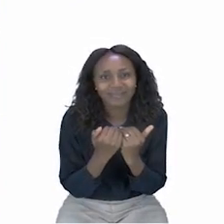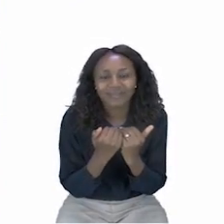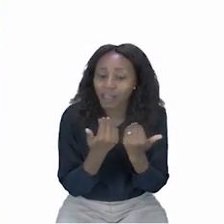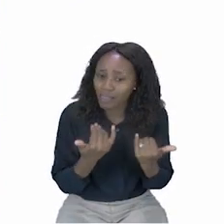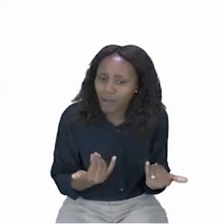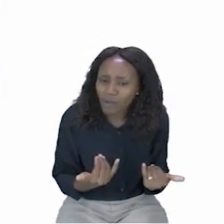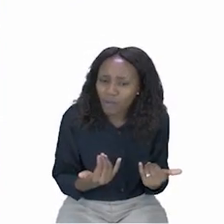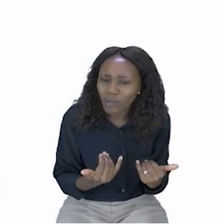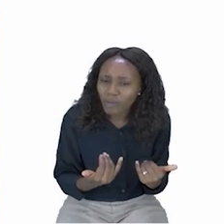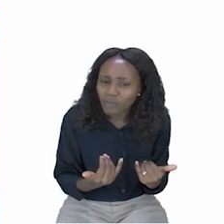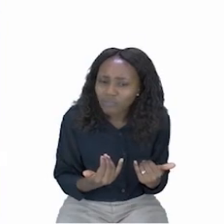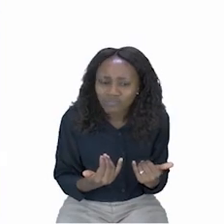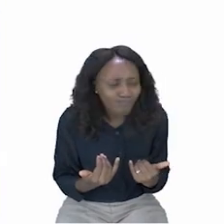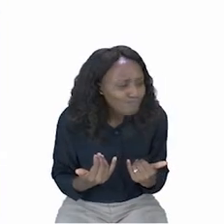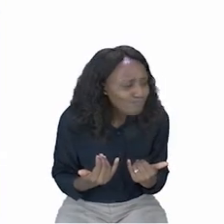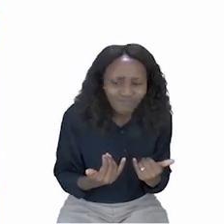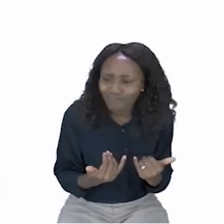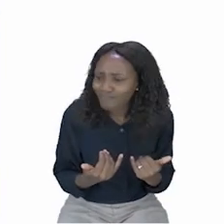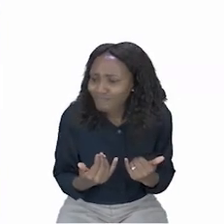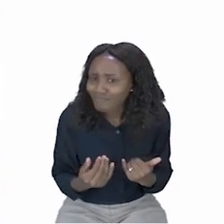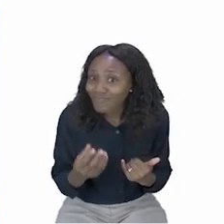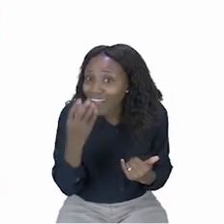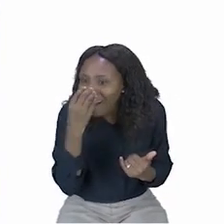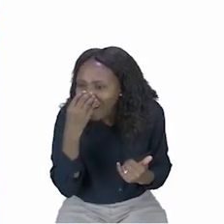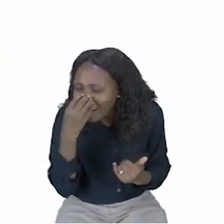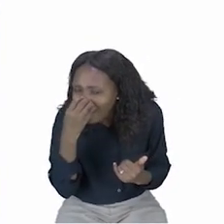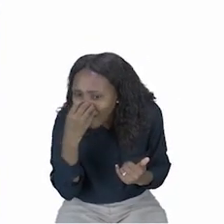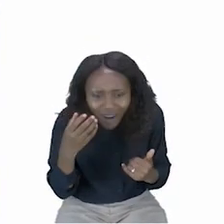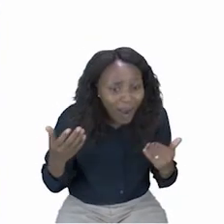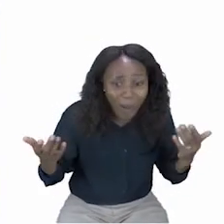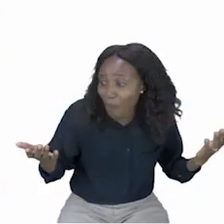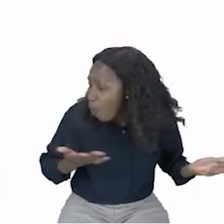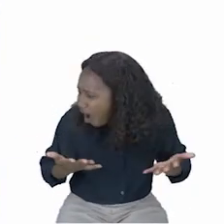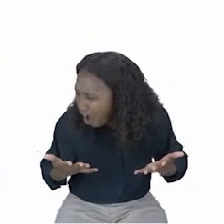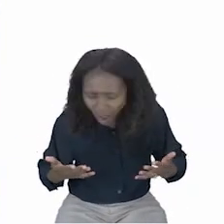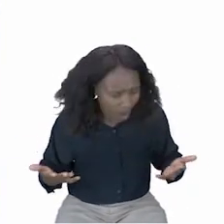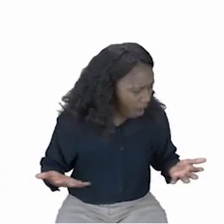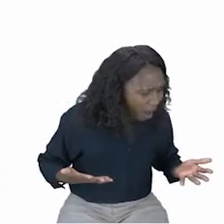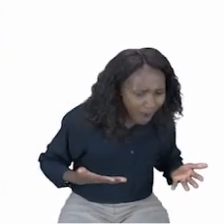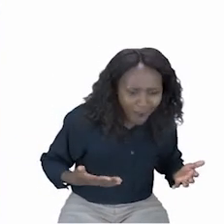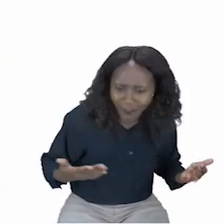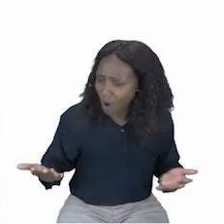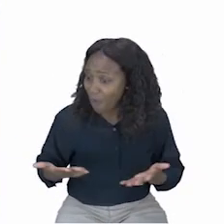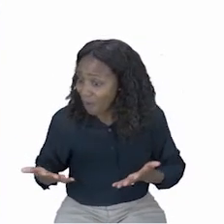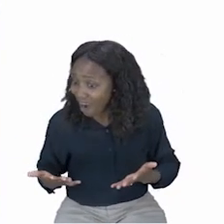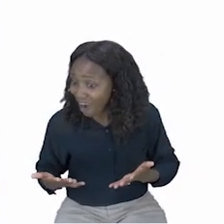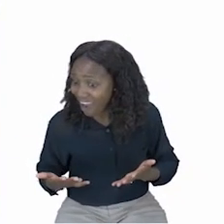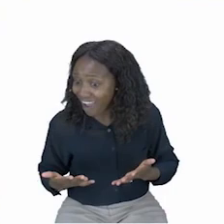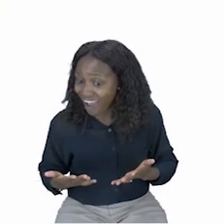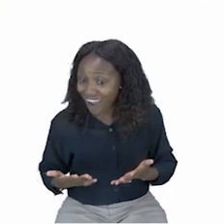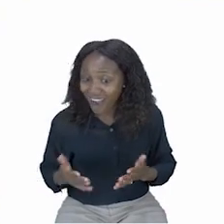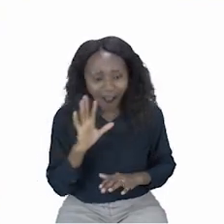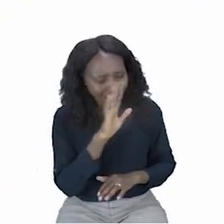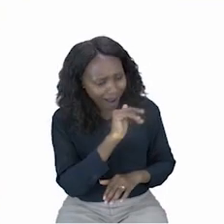goodbye, I'd like to invite Zoshi to come with us. Zoshi! Hi,